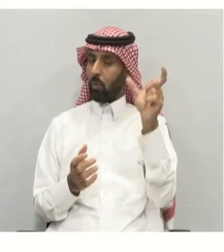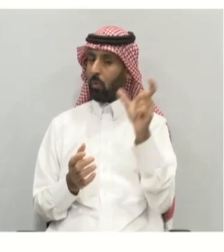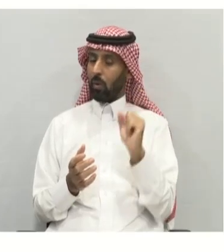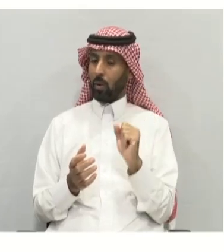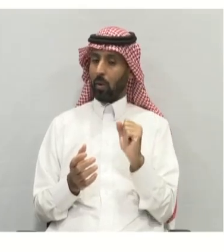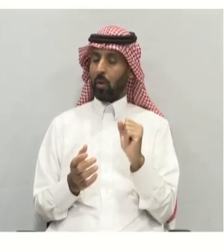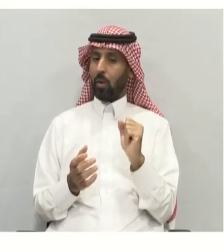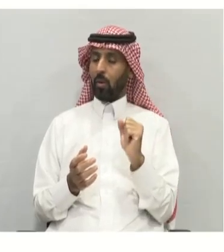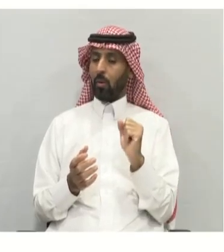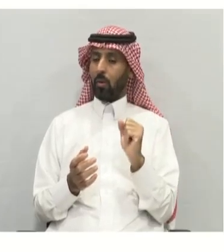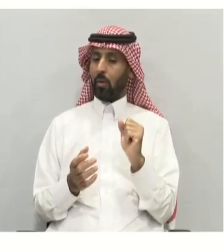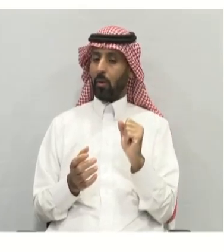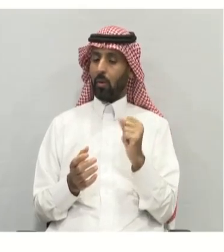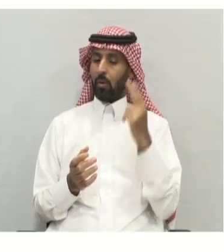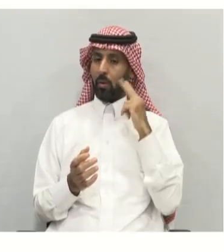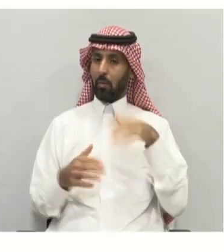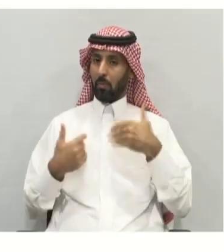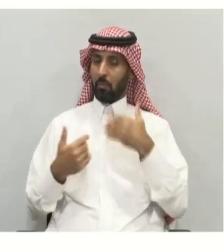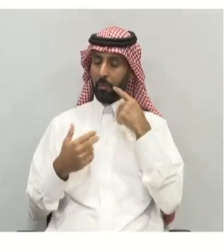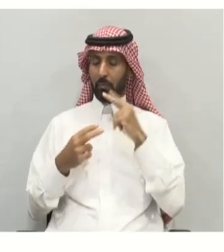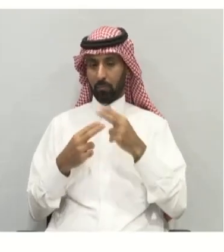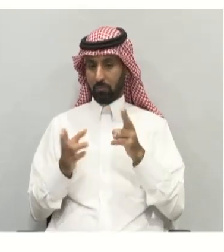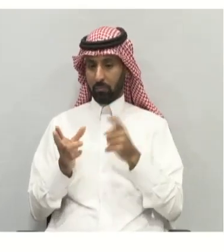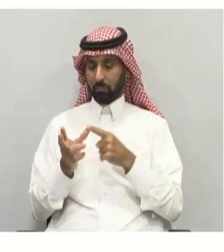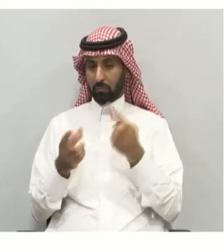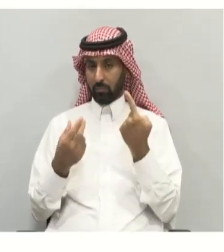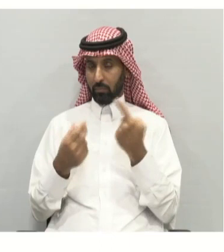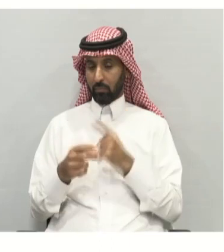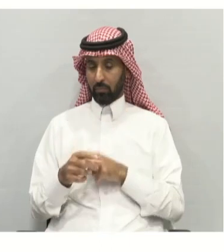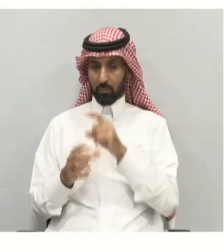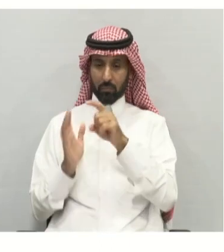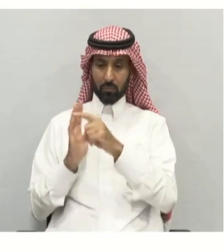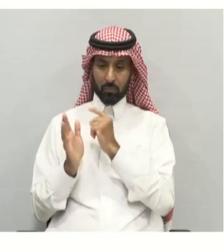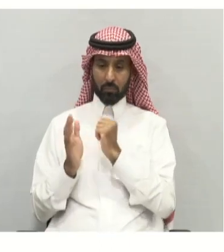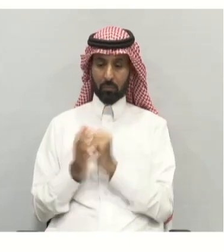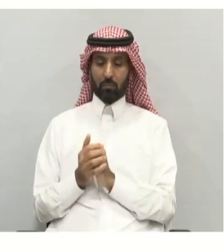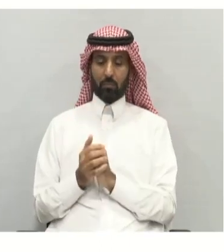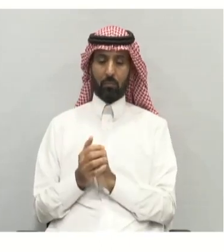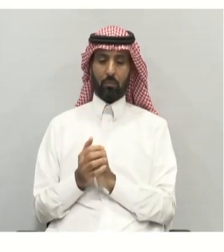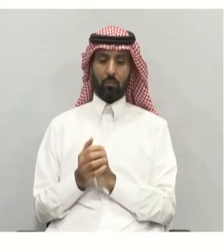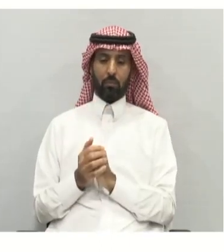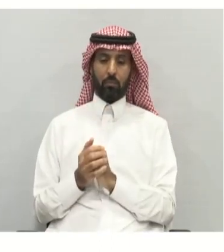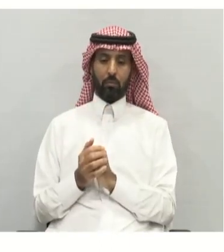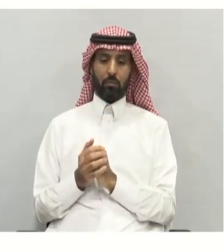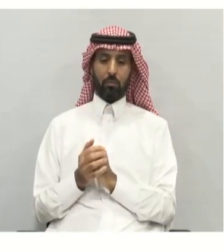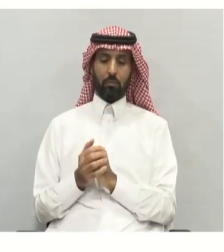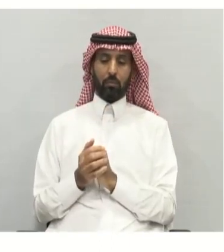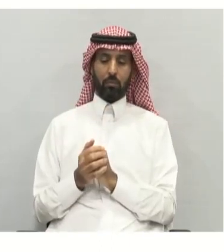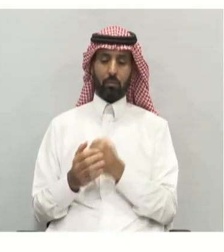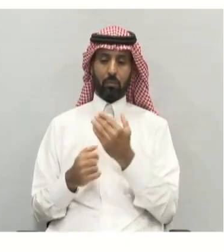phrase was let's celebrate, which is the title of our unit. So it was a